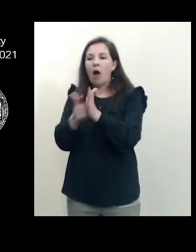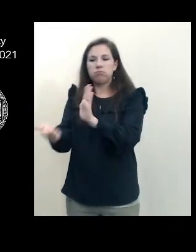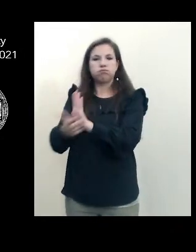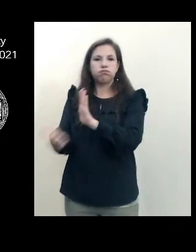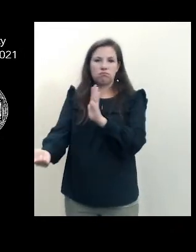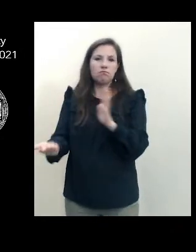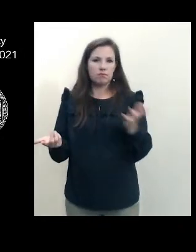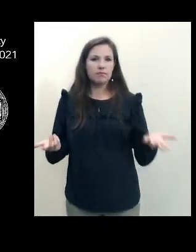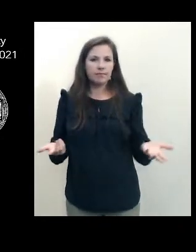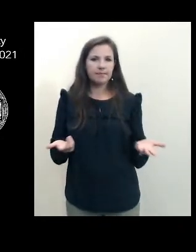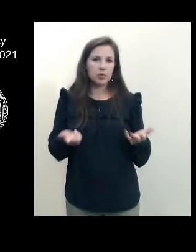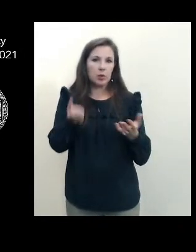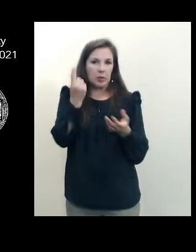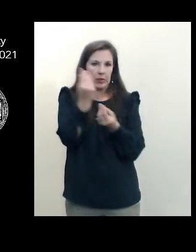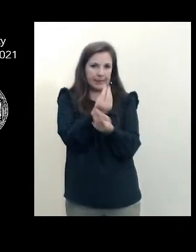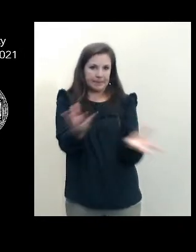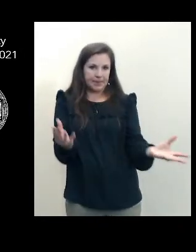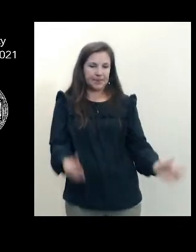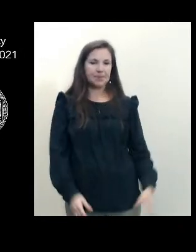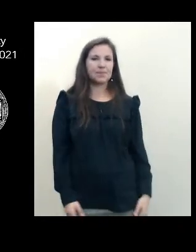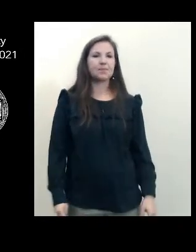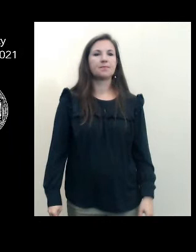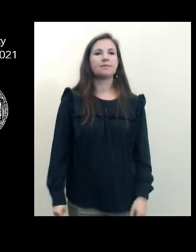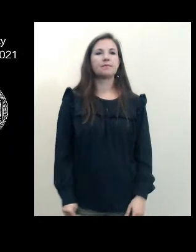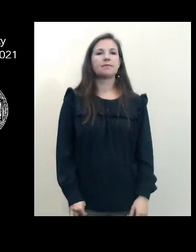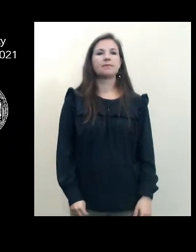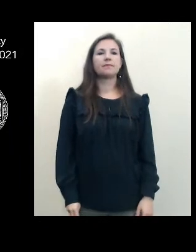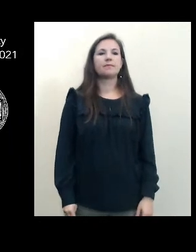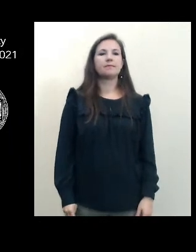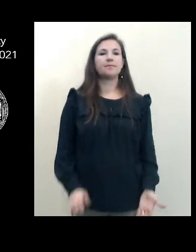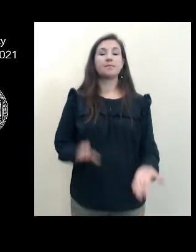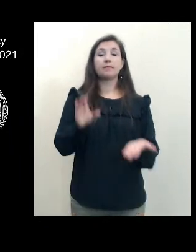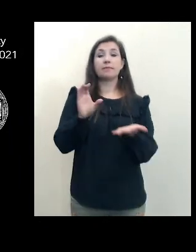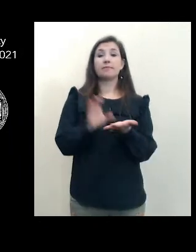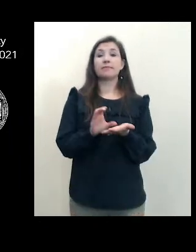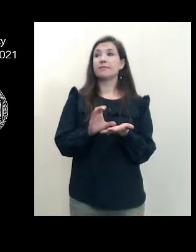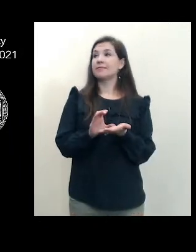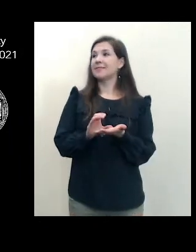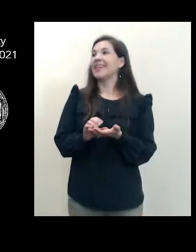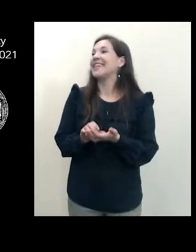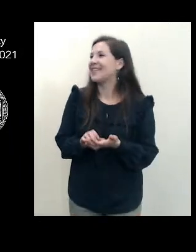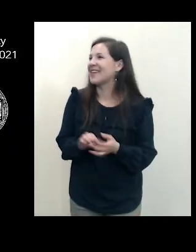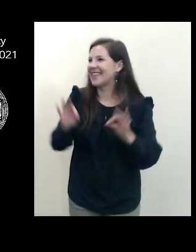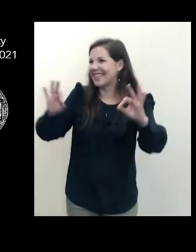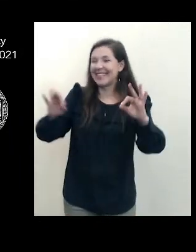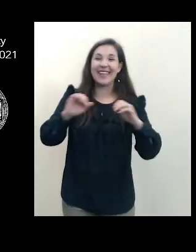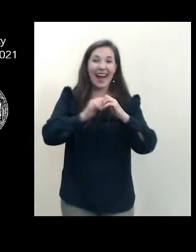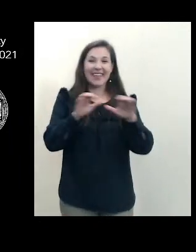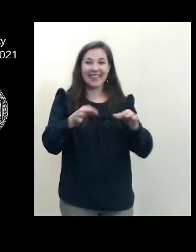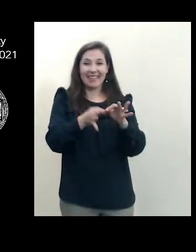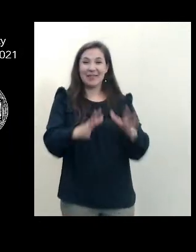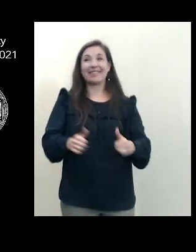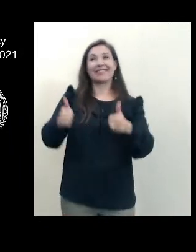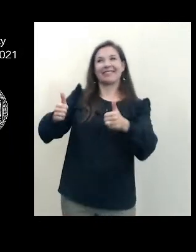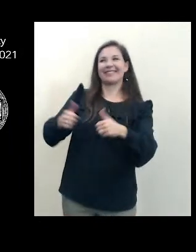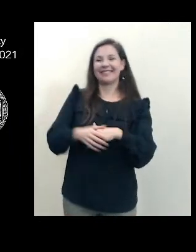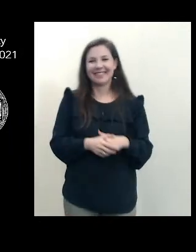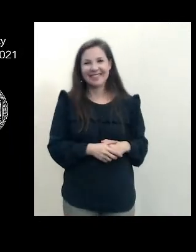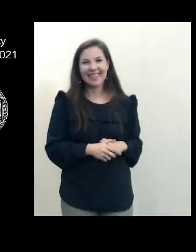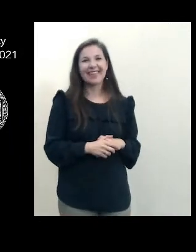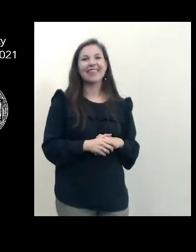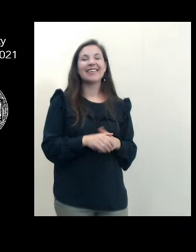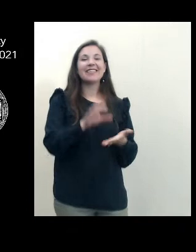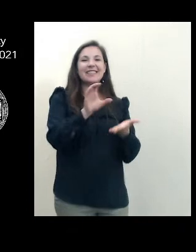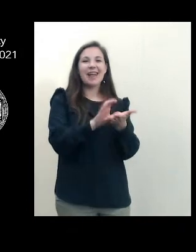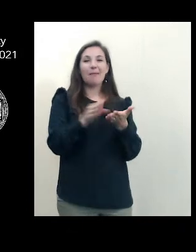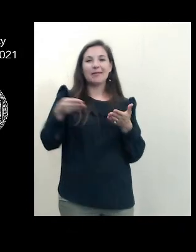just so people understand that. Capital spending. You hanging in there, Jennifer? Capital spending. We're